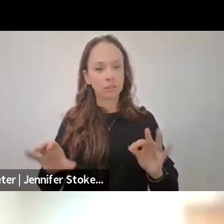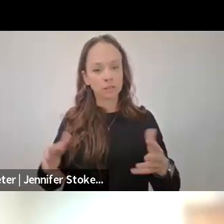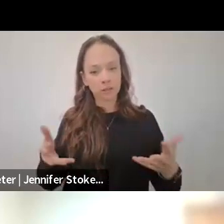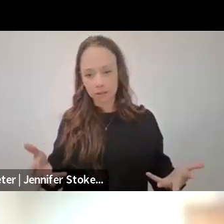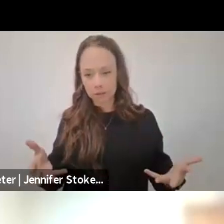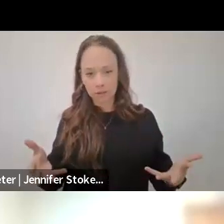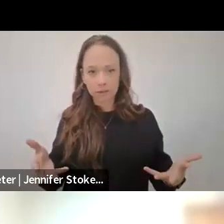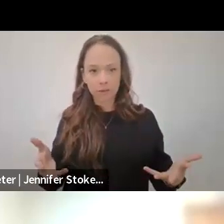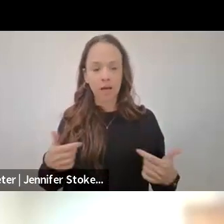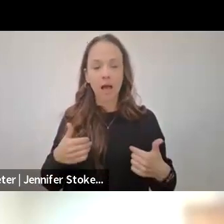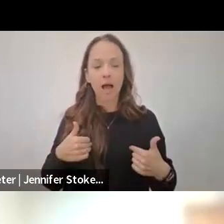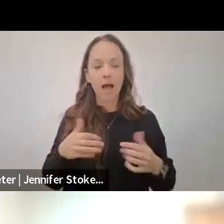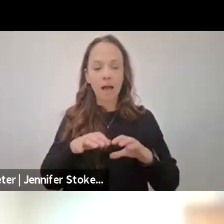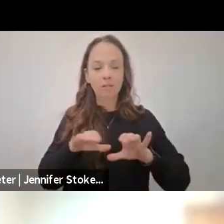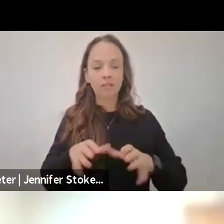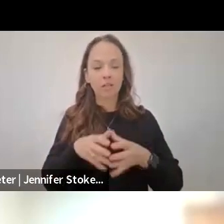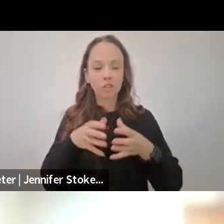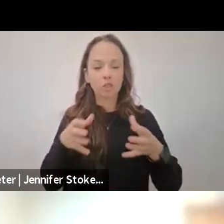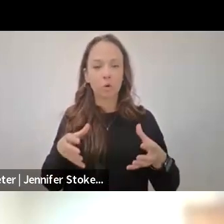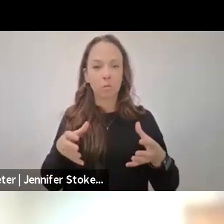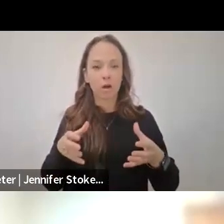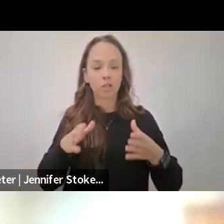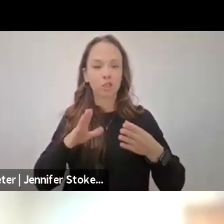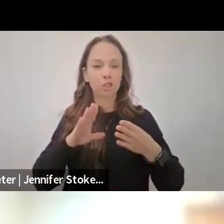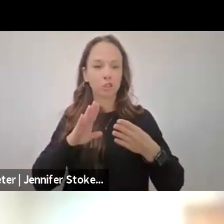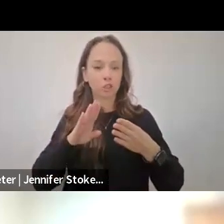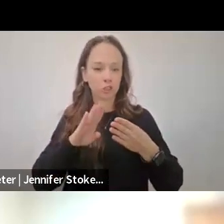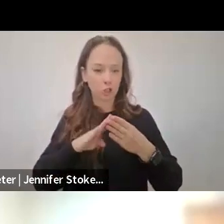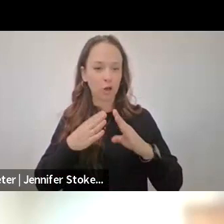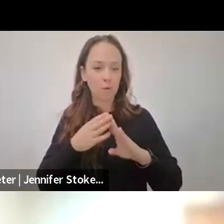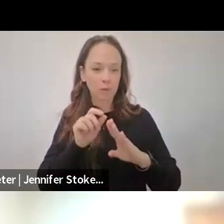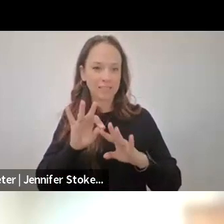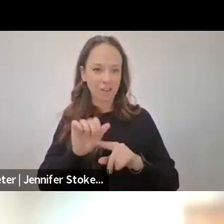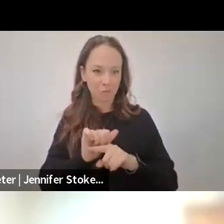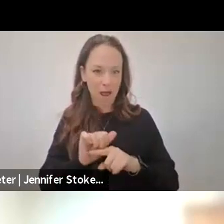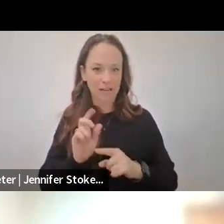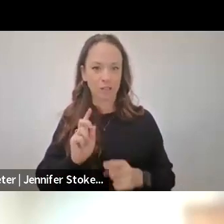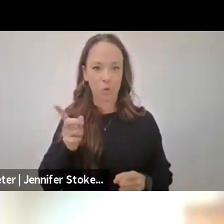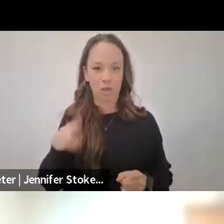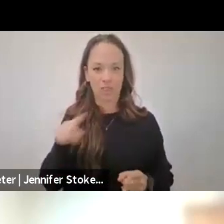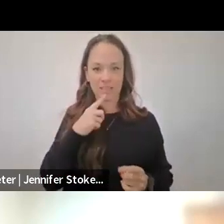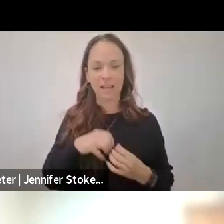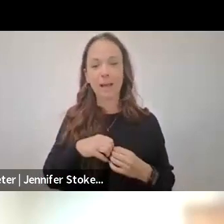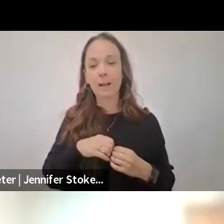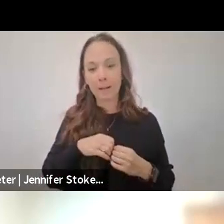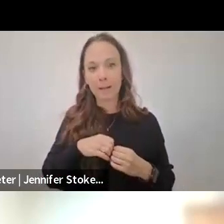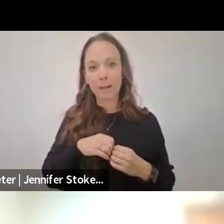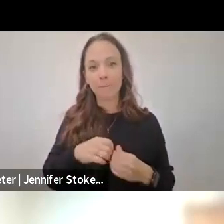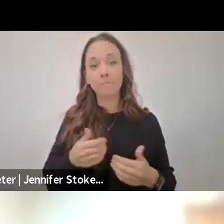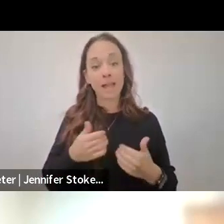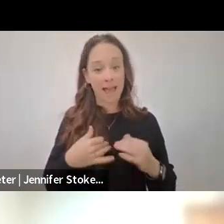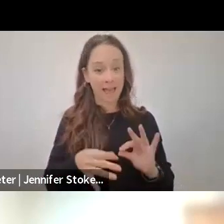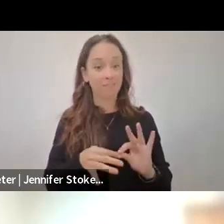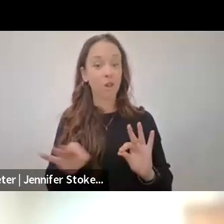so many. I've done so many communities of practice where they're like, they'll have closed captioning, and